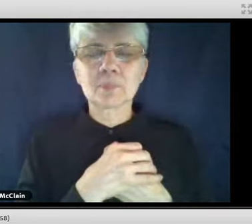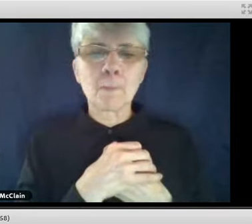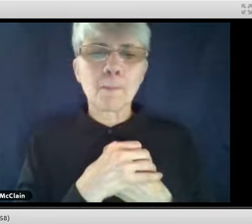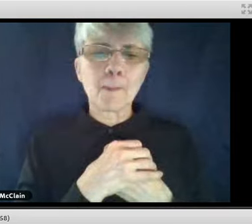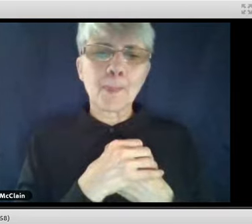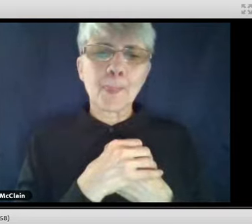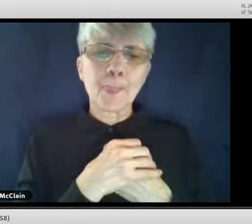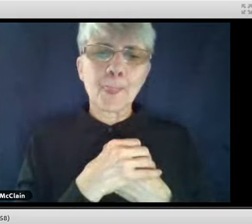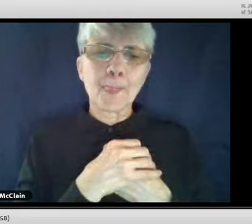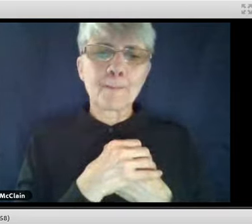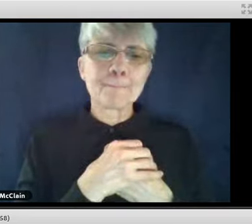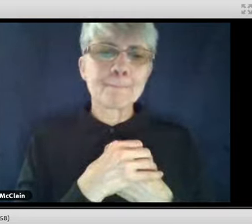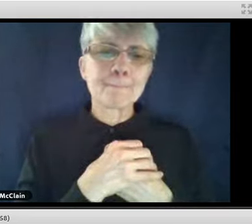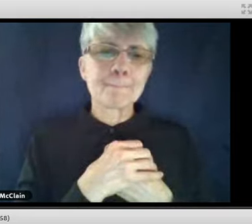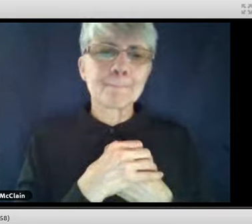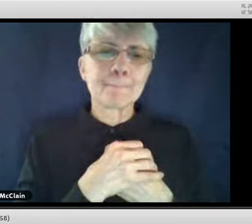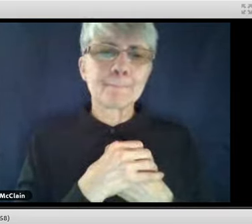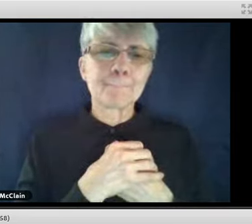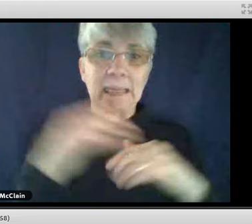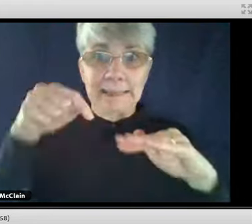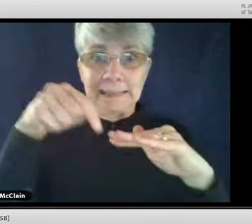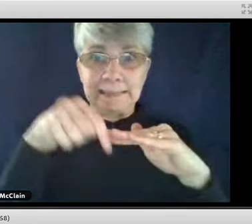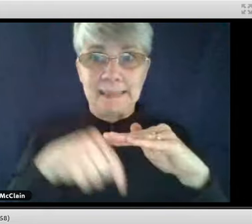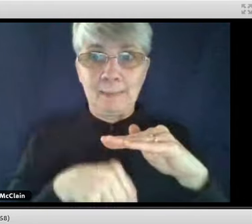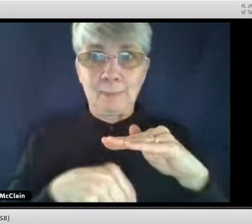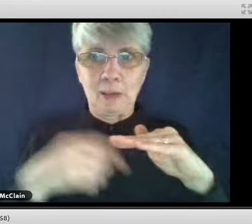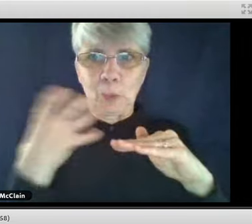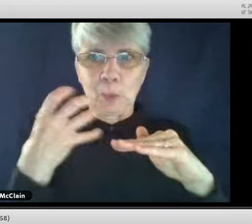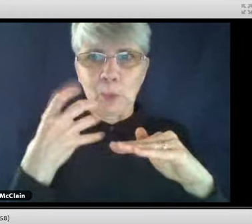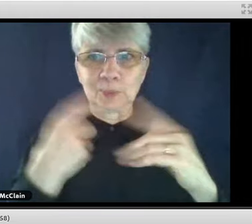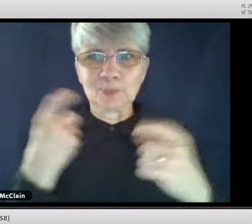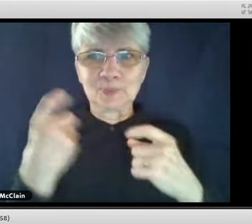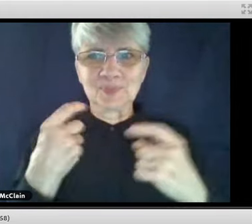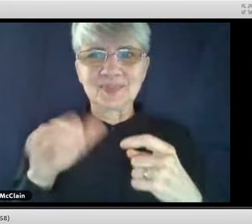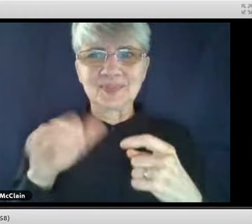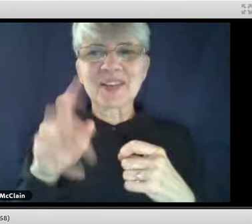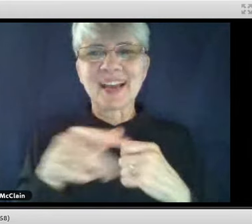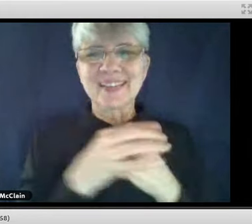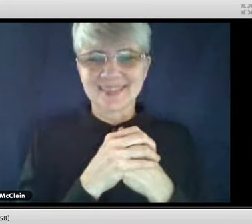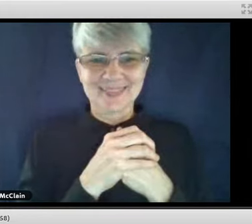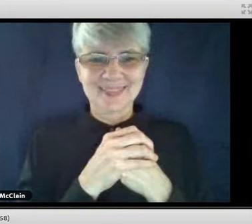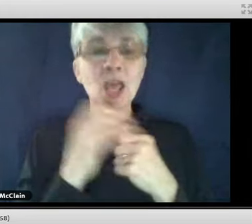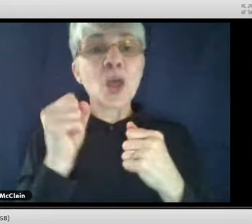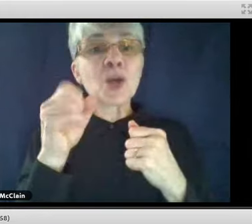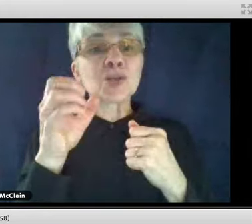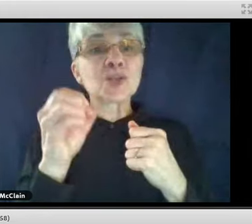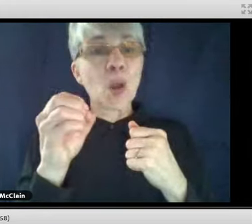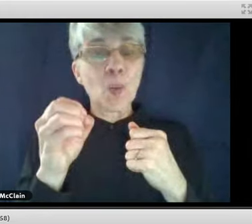yeah. Getting deep here. We're getting deep. All right. Okay. So,